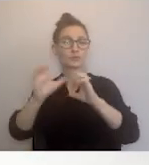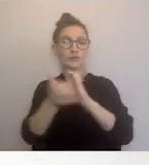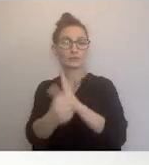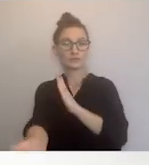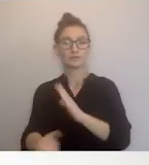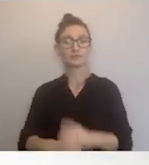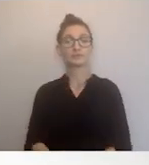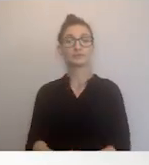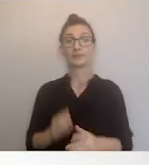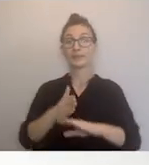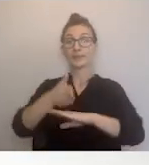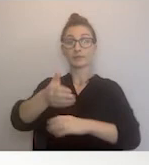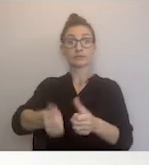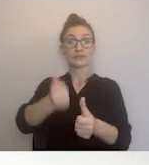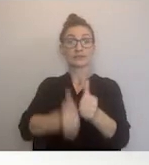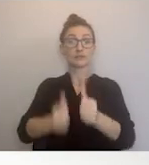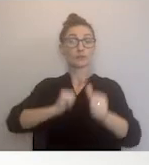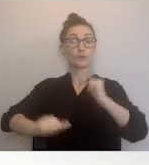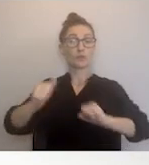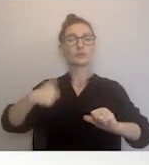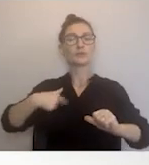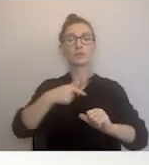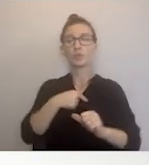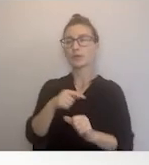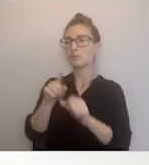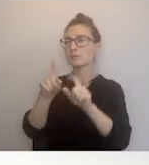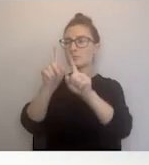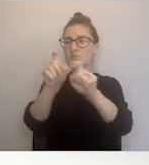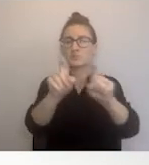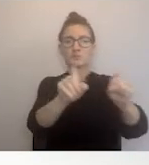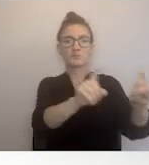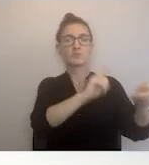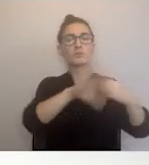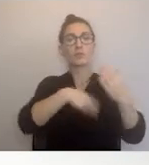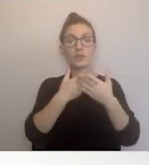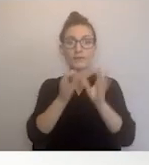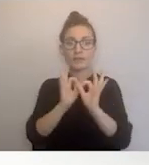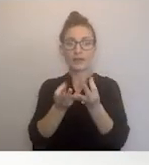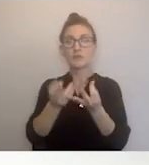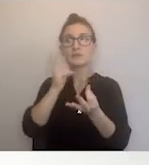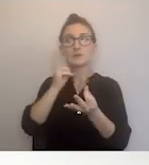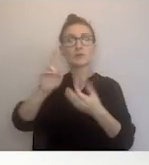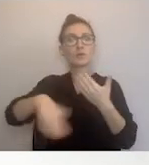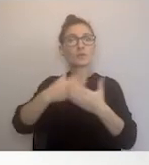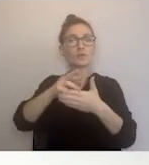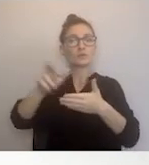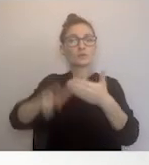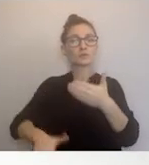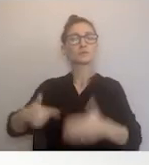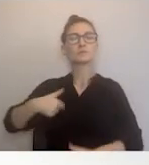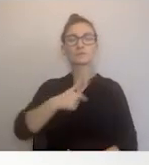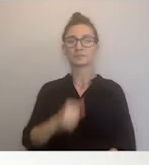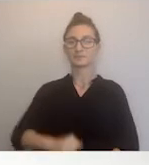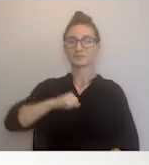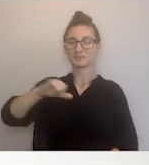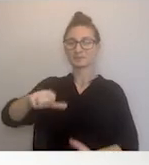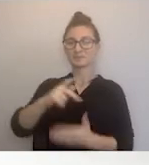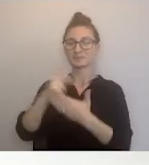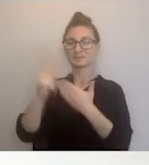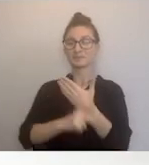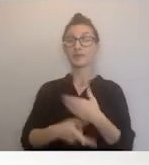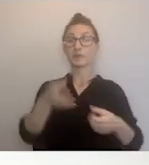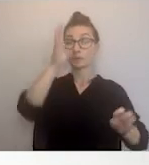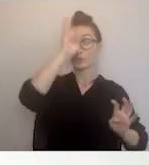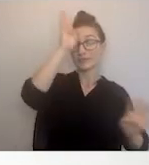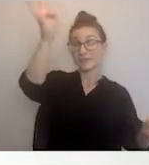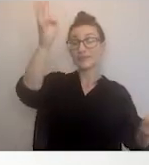increased communication skills. After each performance, we survey families and evaluate the results. We are proud of our Upbeat program. Through